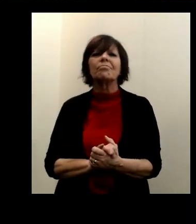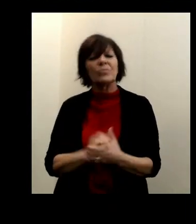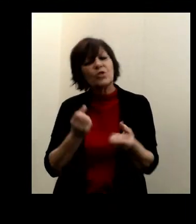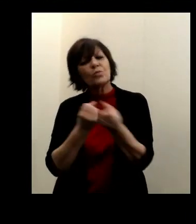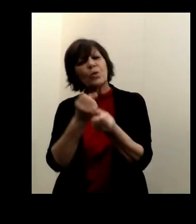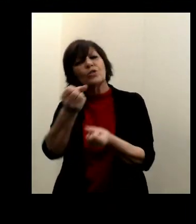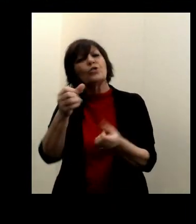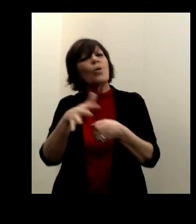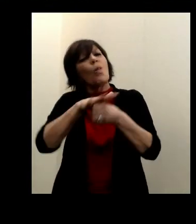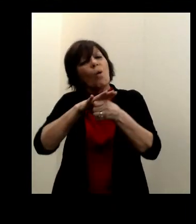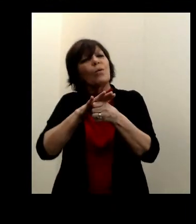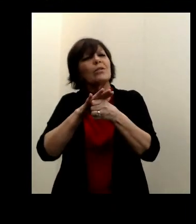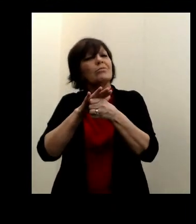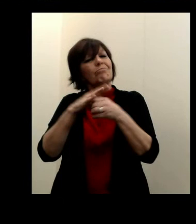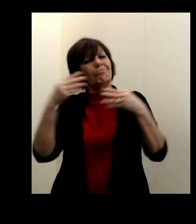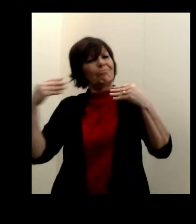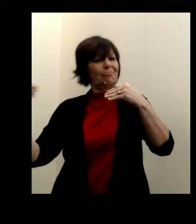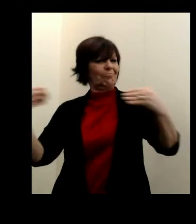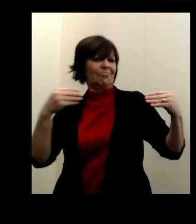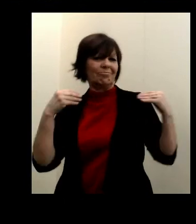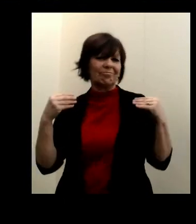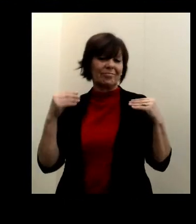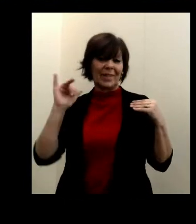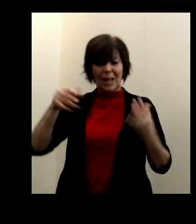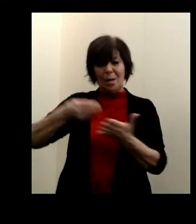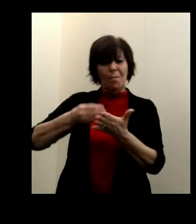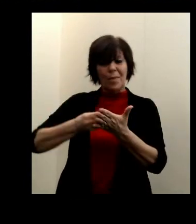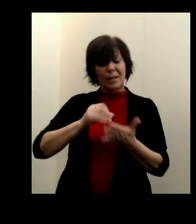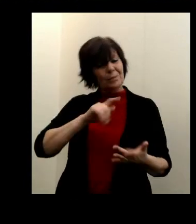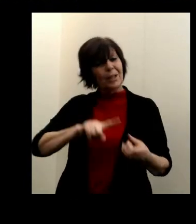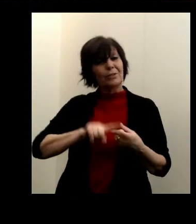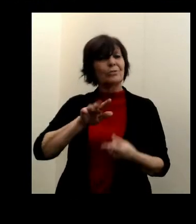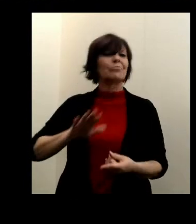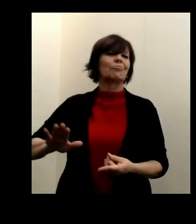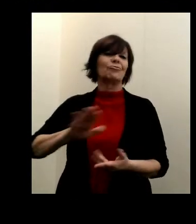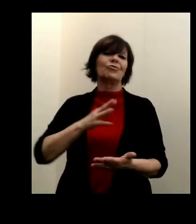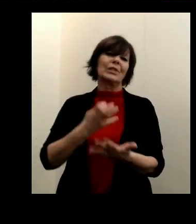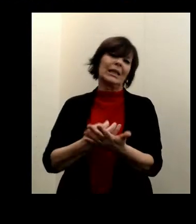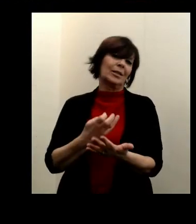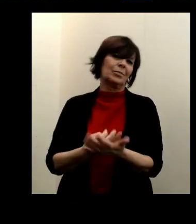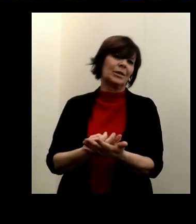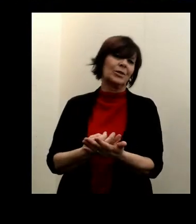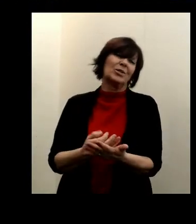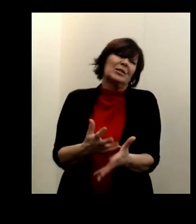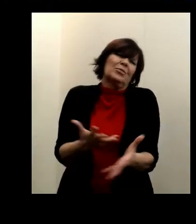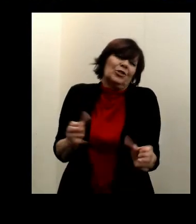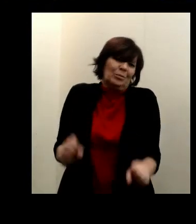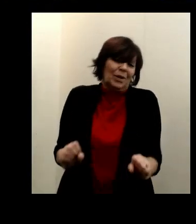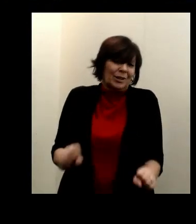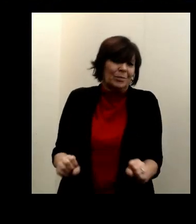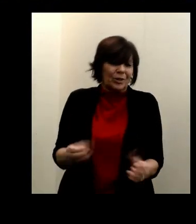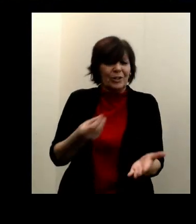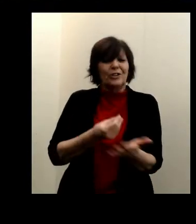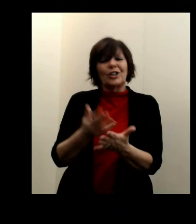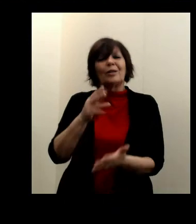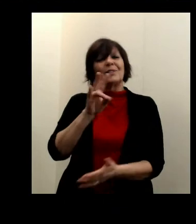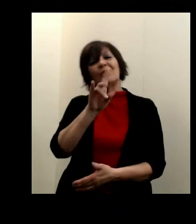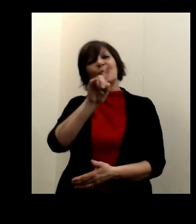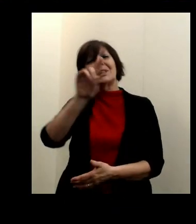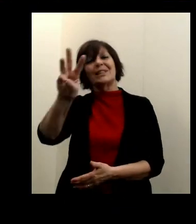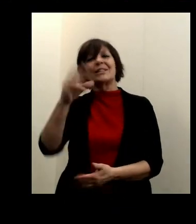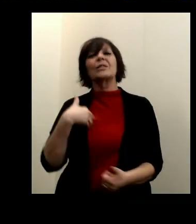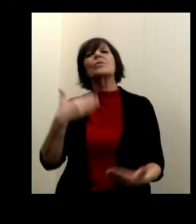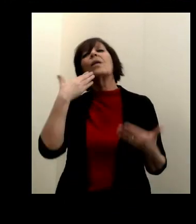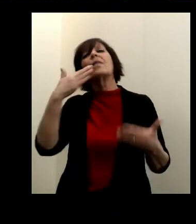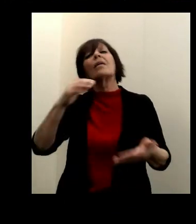local retailers, because as we noted, that money goes back into our local economy. So as much as possible, Shop 716. I want to thank our partners